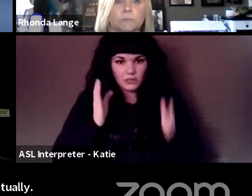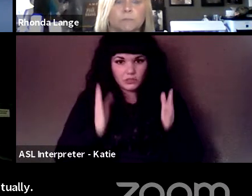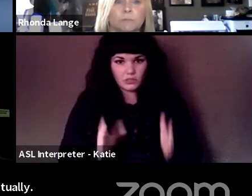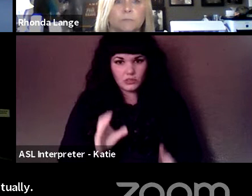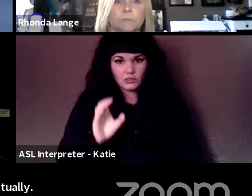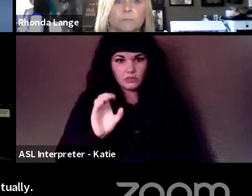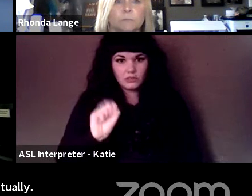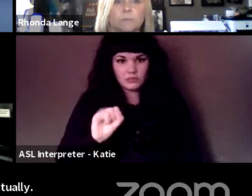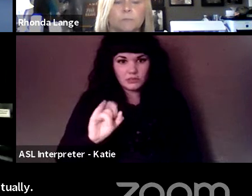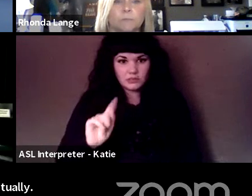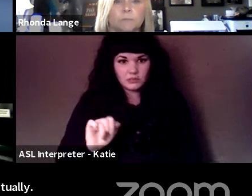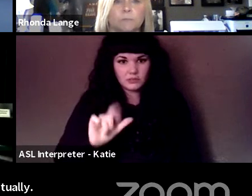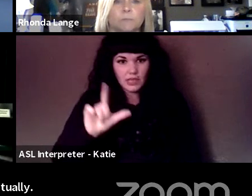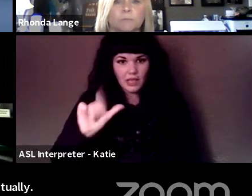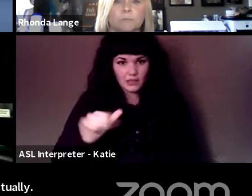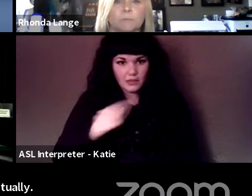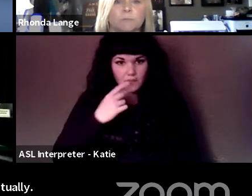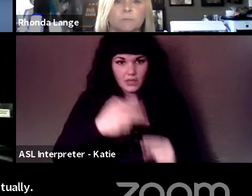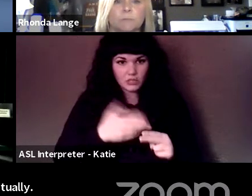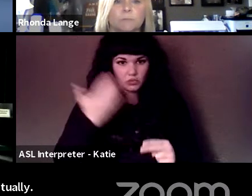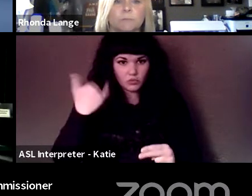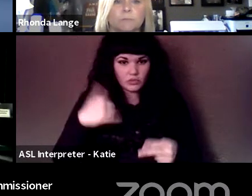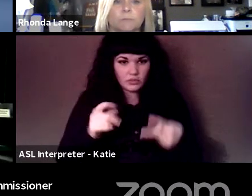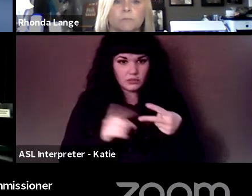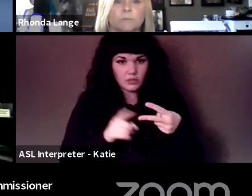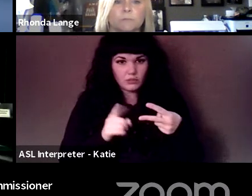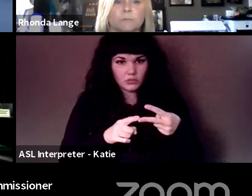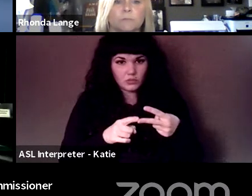wondering if we can take a break.